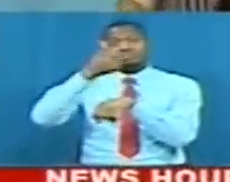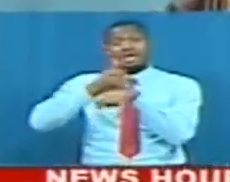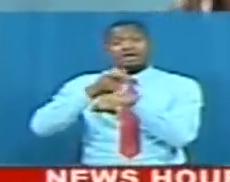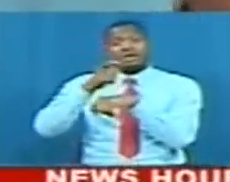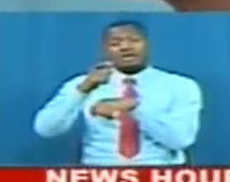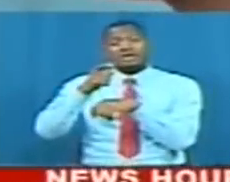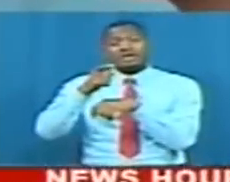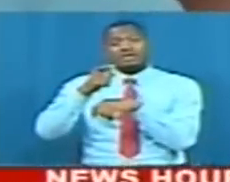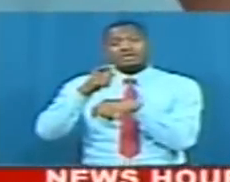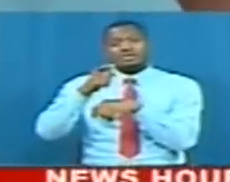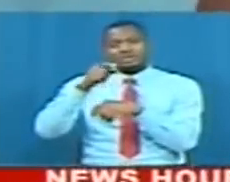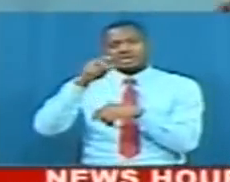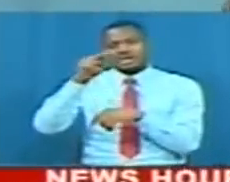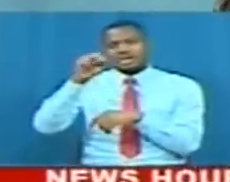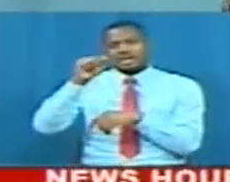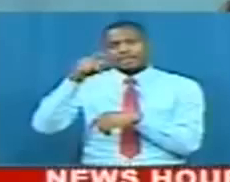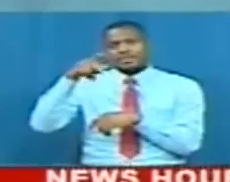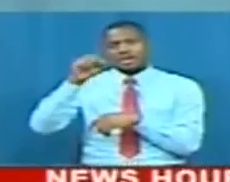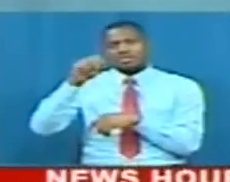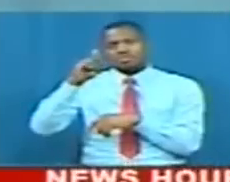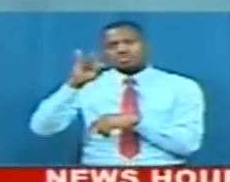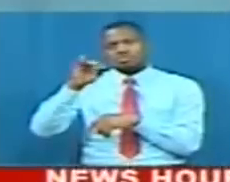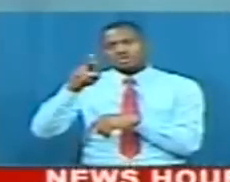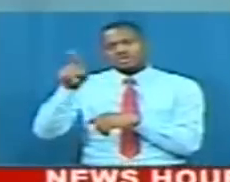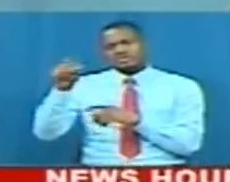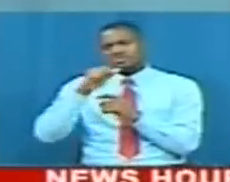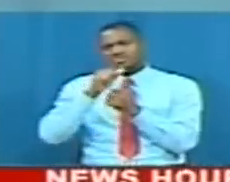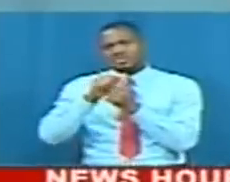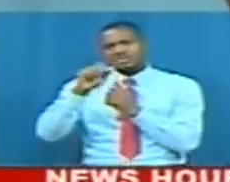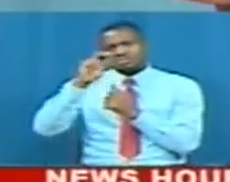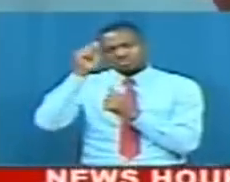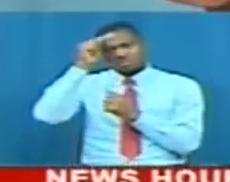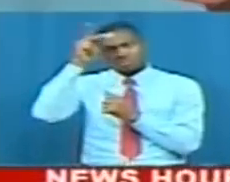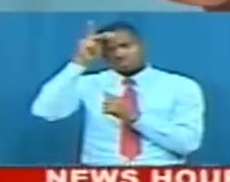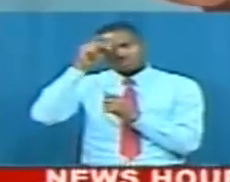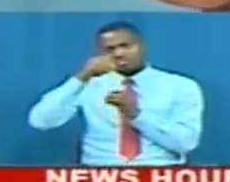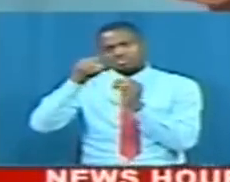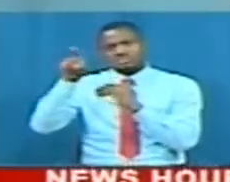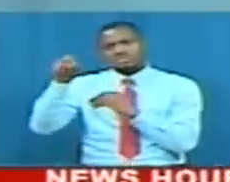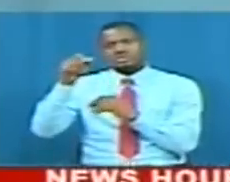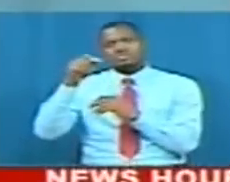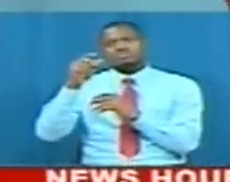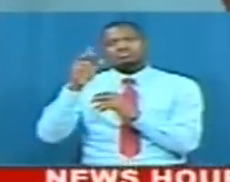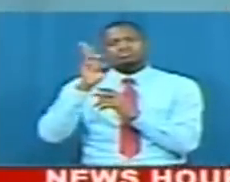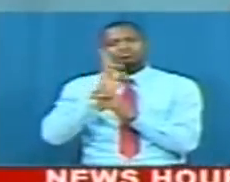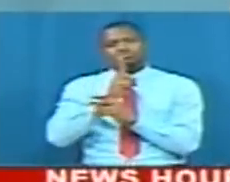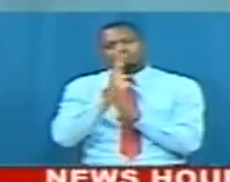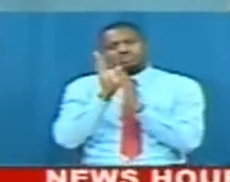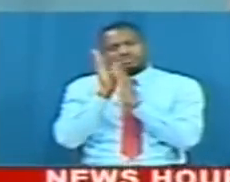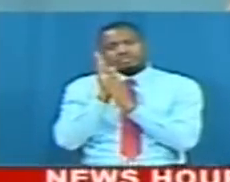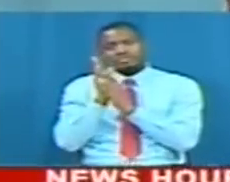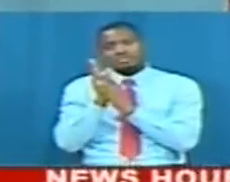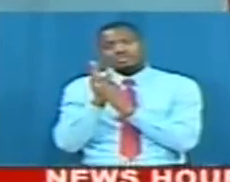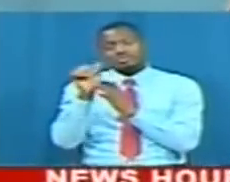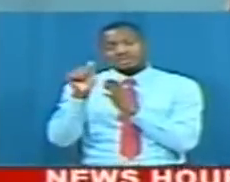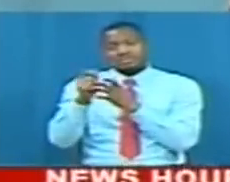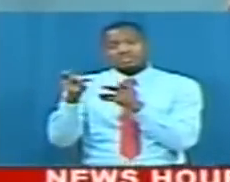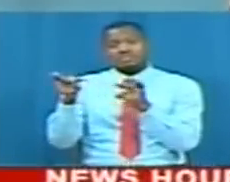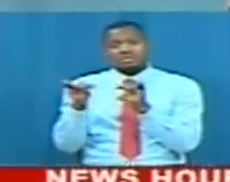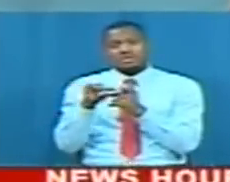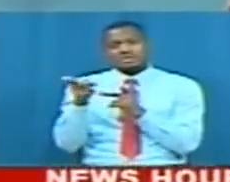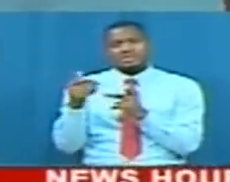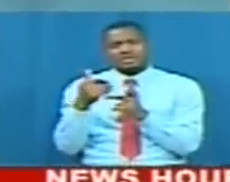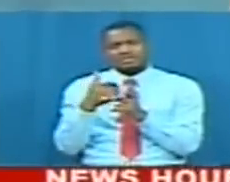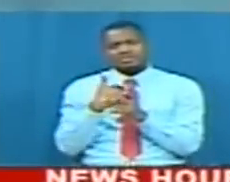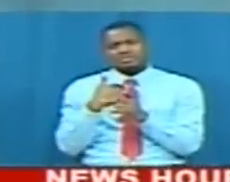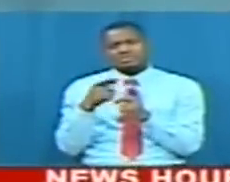the scarp is at Nakondi. Not far from where Nkrumah put his guest house. And in fact, at another